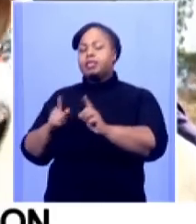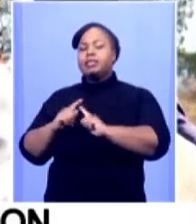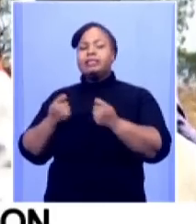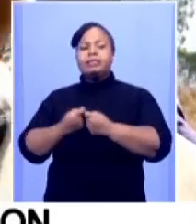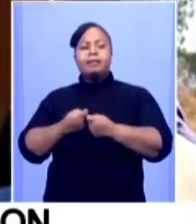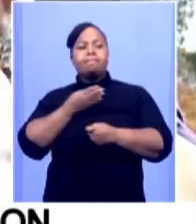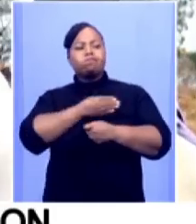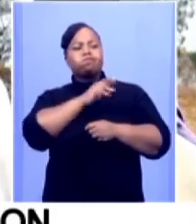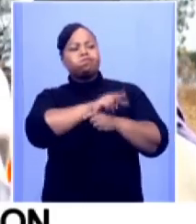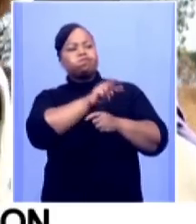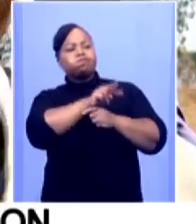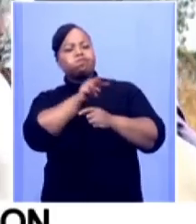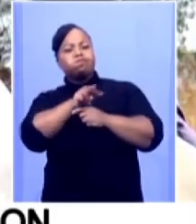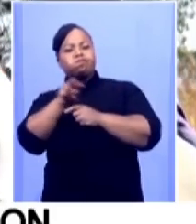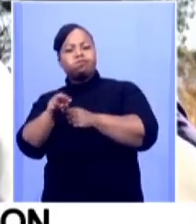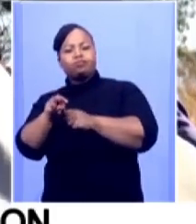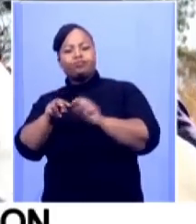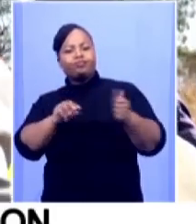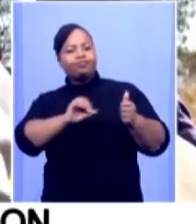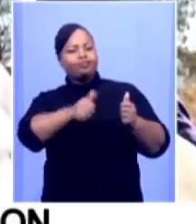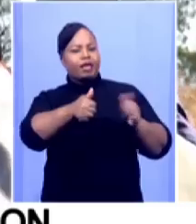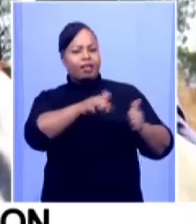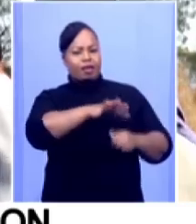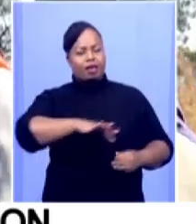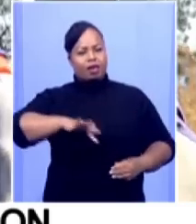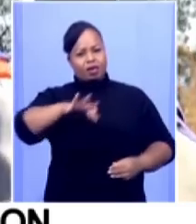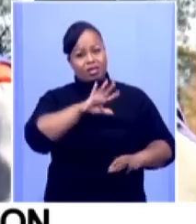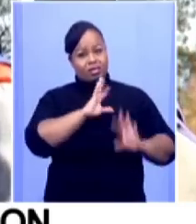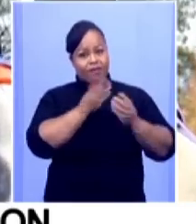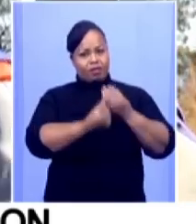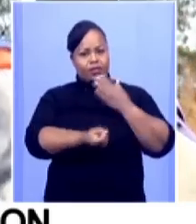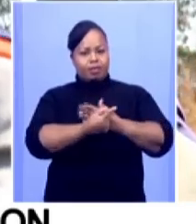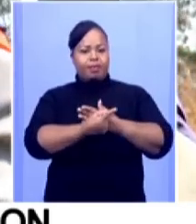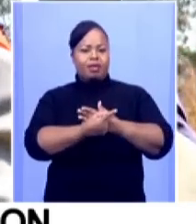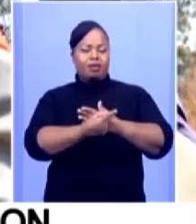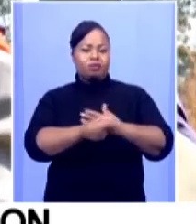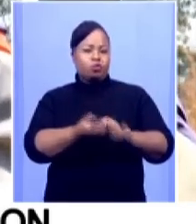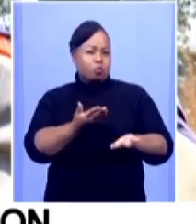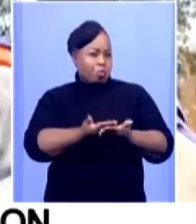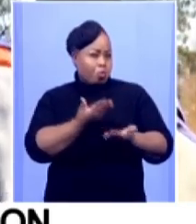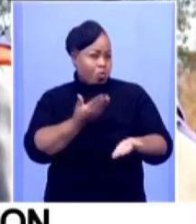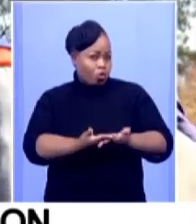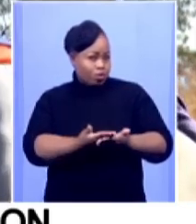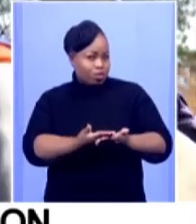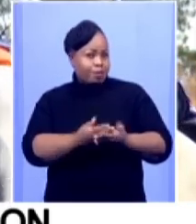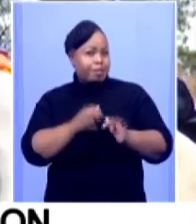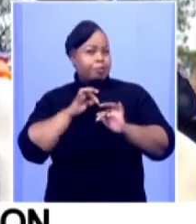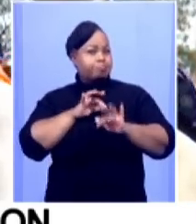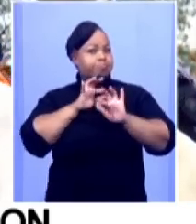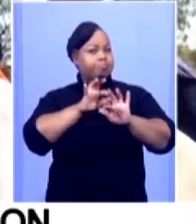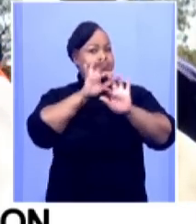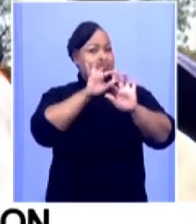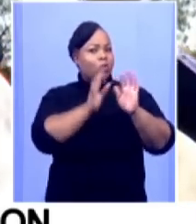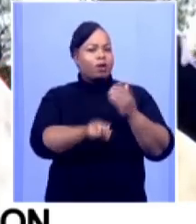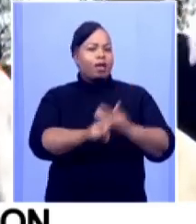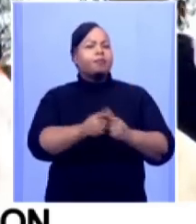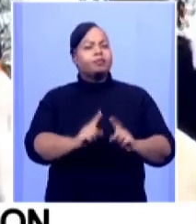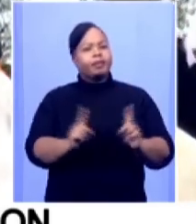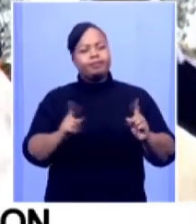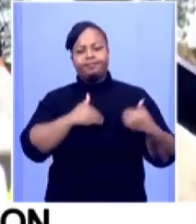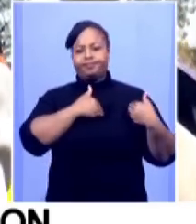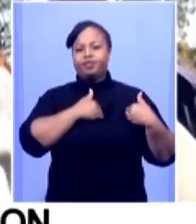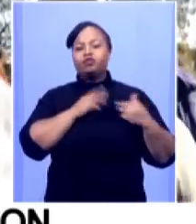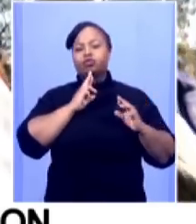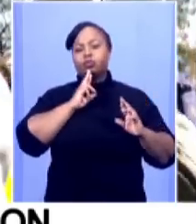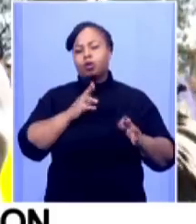constantly monitoring what's happening in the entire city about that possible strike that might happen. But we are safe to report now to